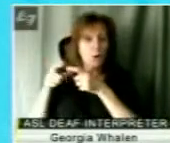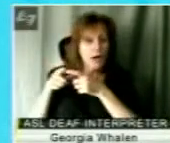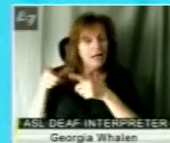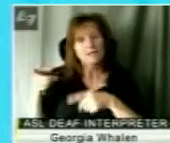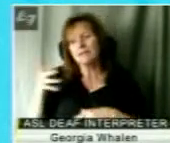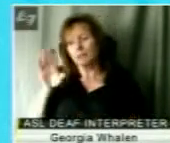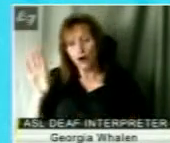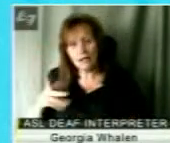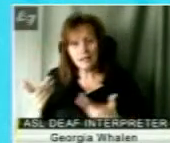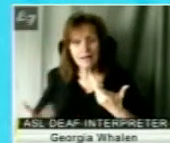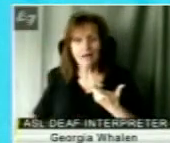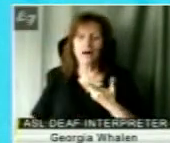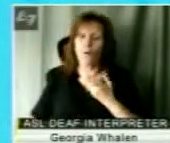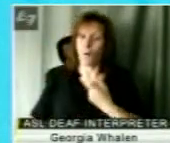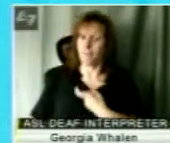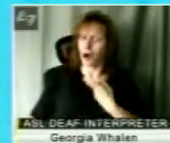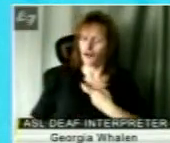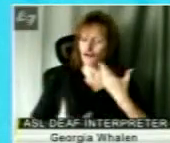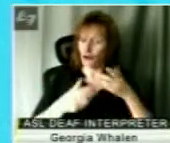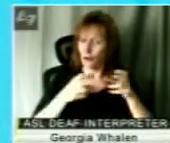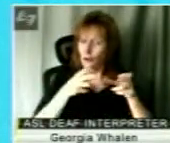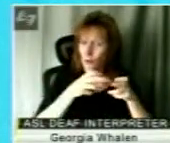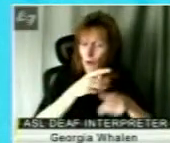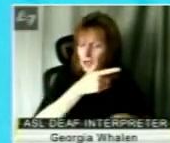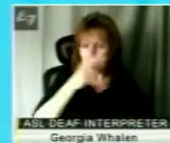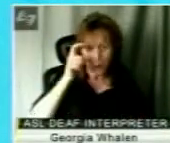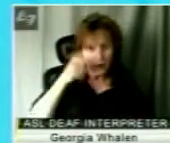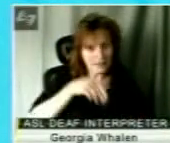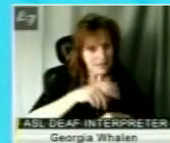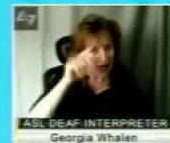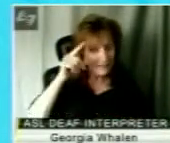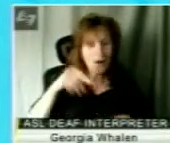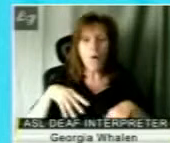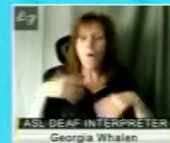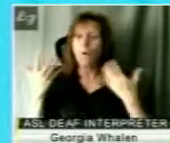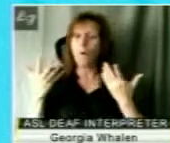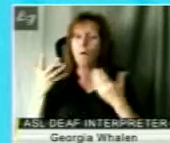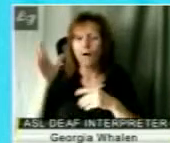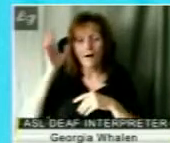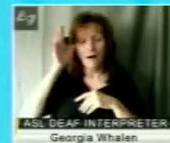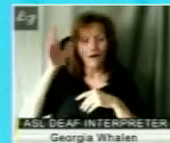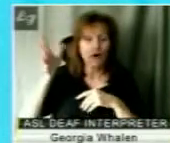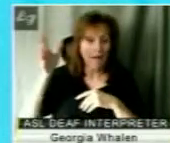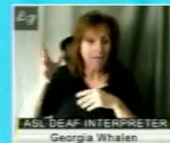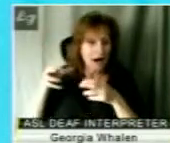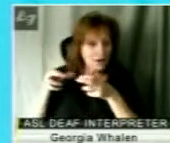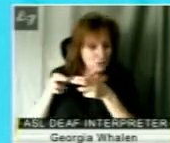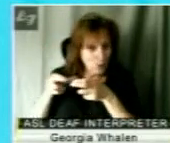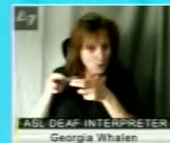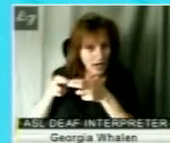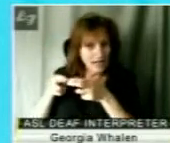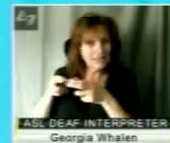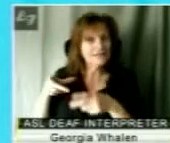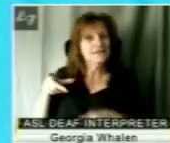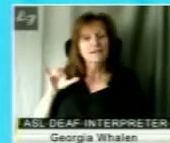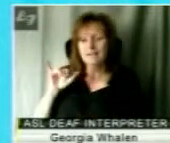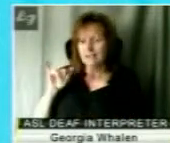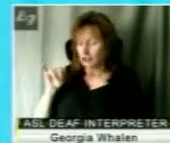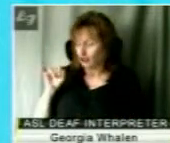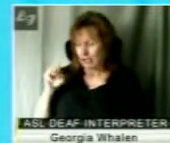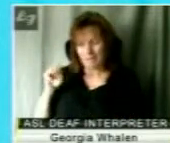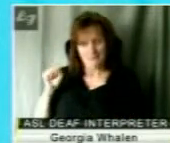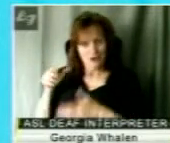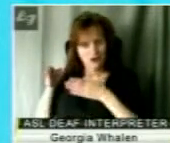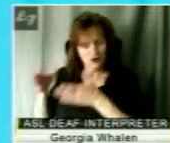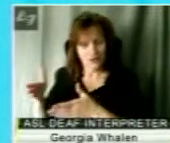or Granddad's Donuts on Burlington Street at James. All of them have excellent donuts